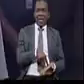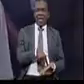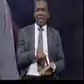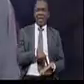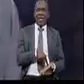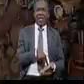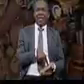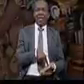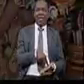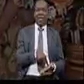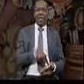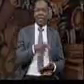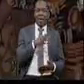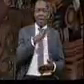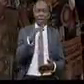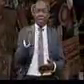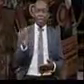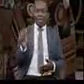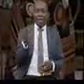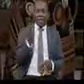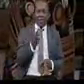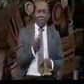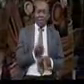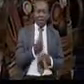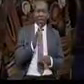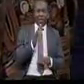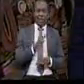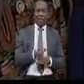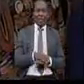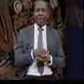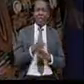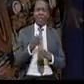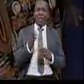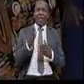stand by faith on